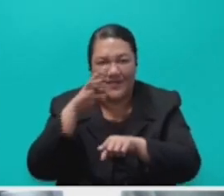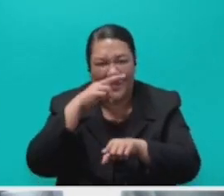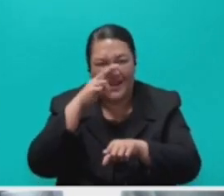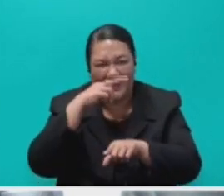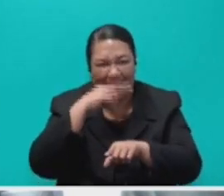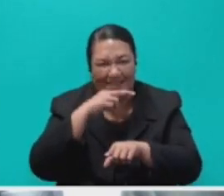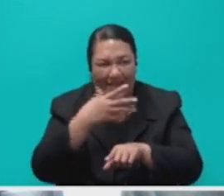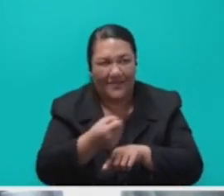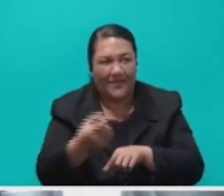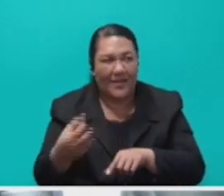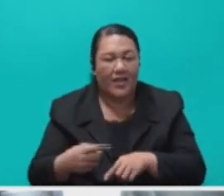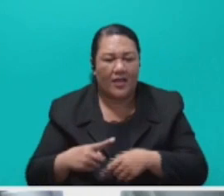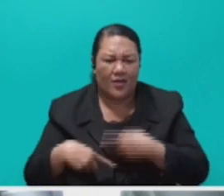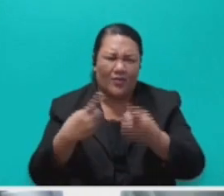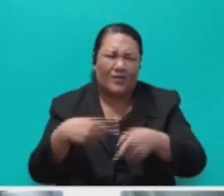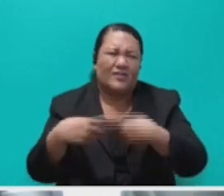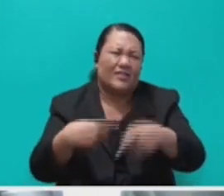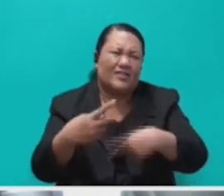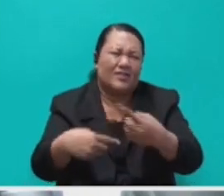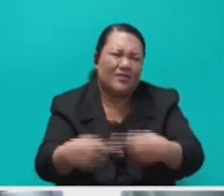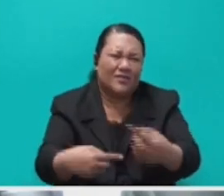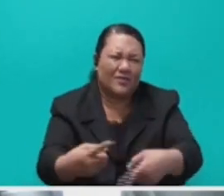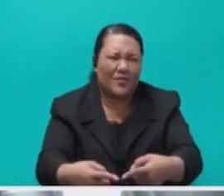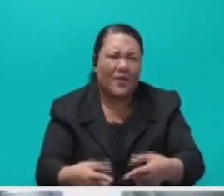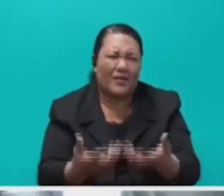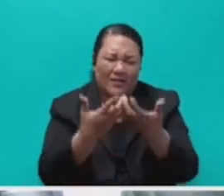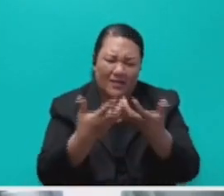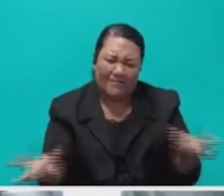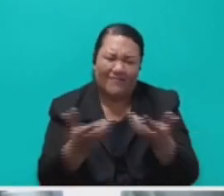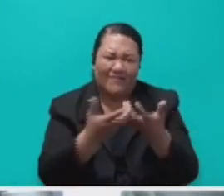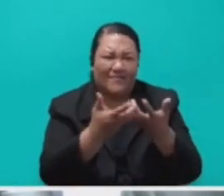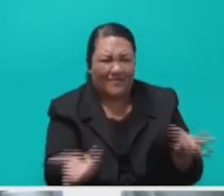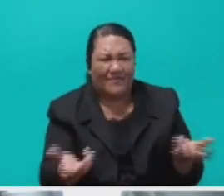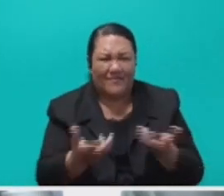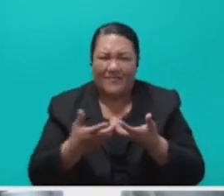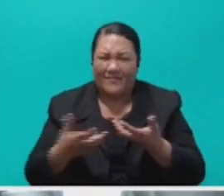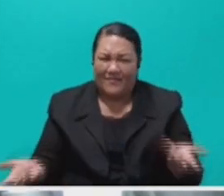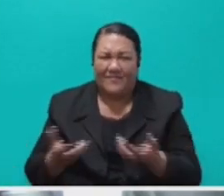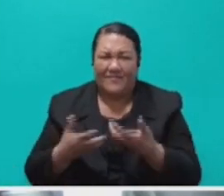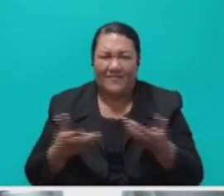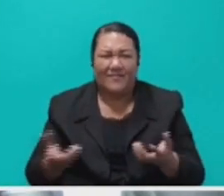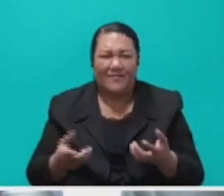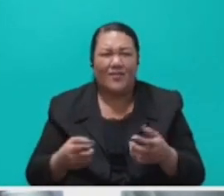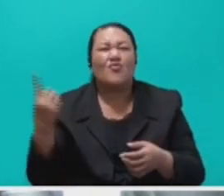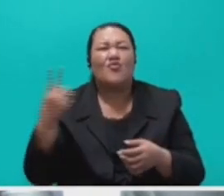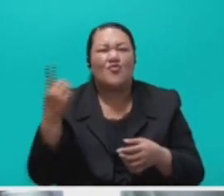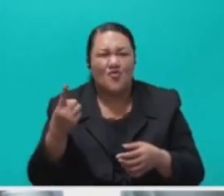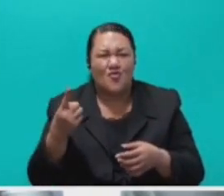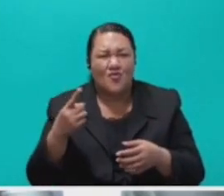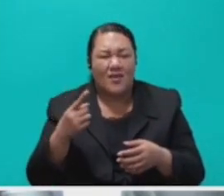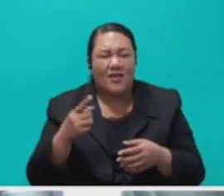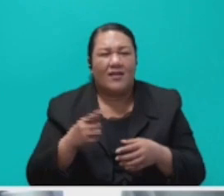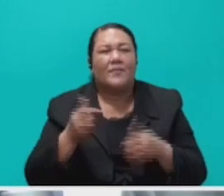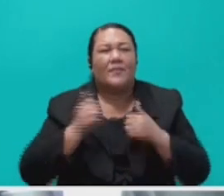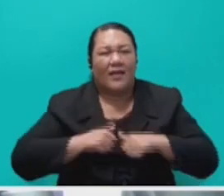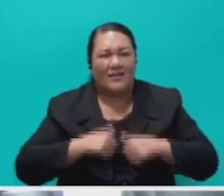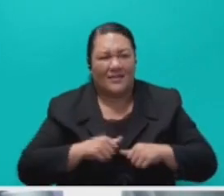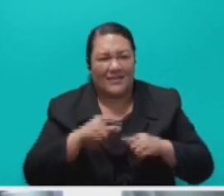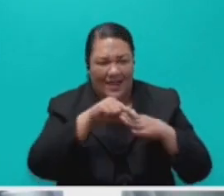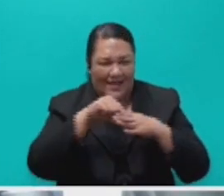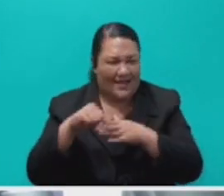Constant echoes of divide is made by the leaders who should be healing the divide.